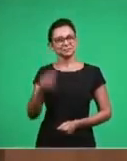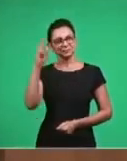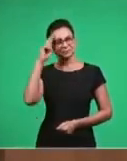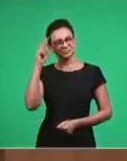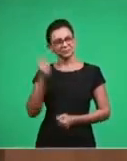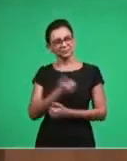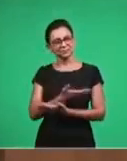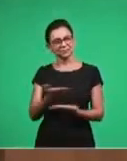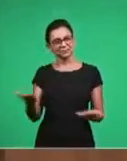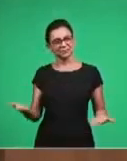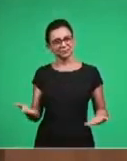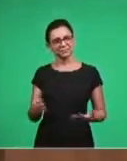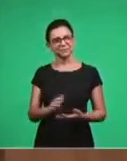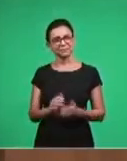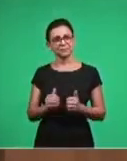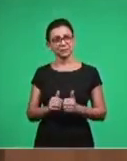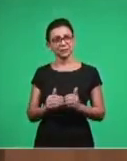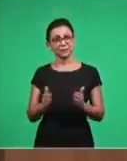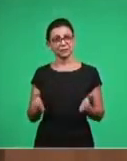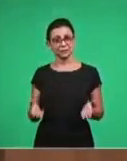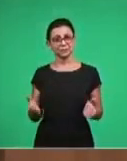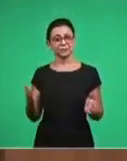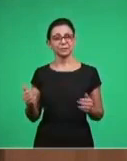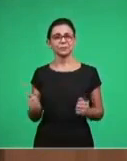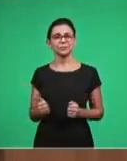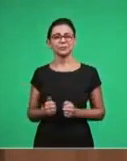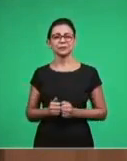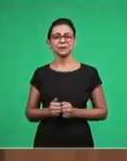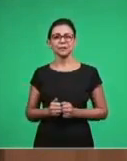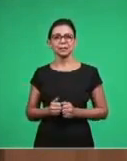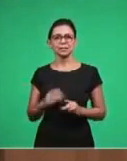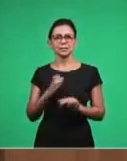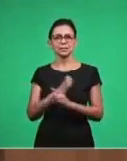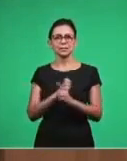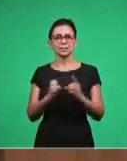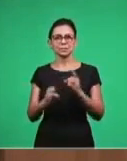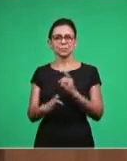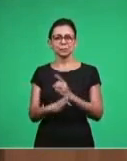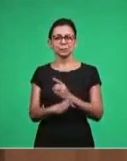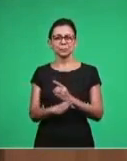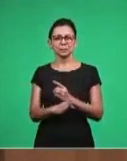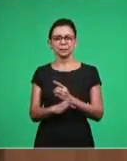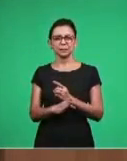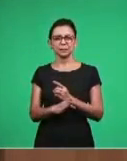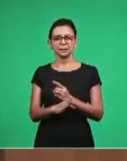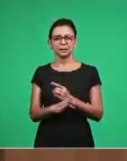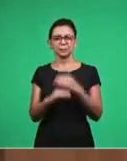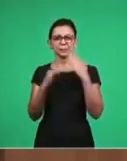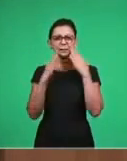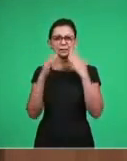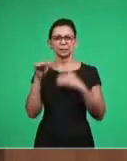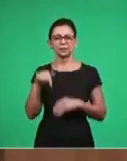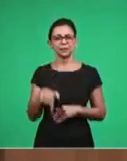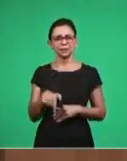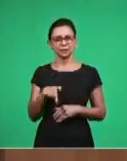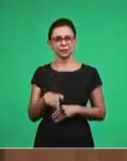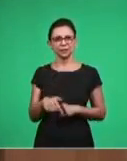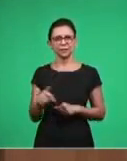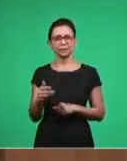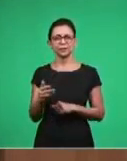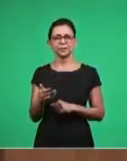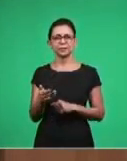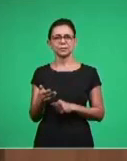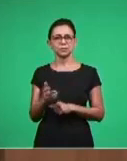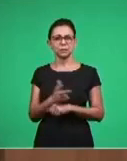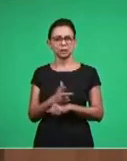Brethren, peace of the Lord Jesus, we are beginning our Sunday school this morning from our